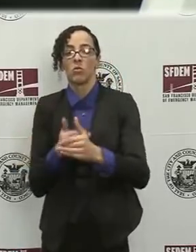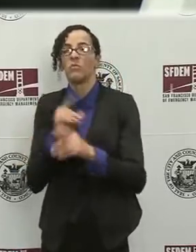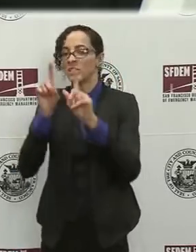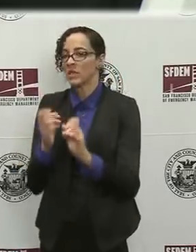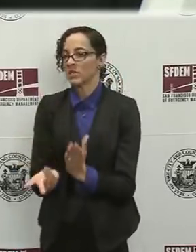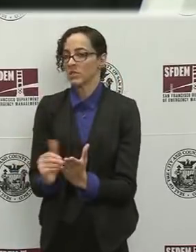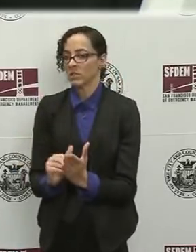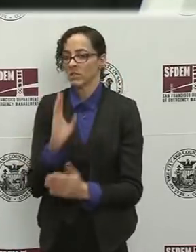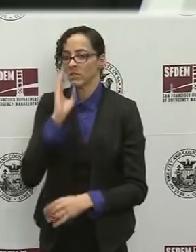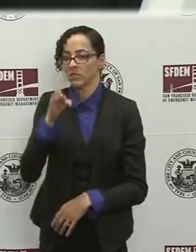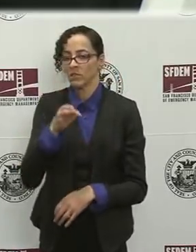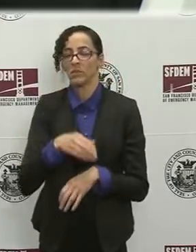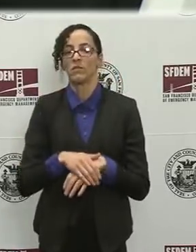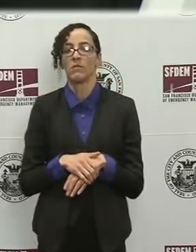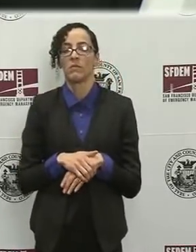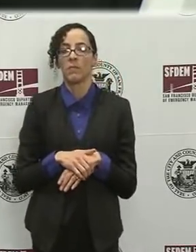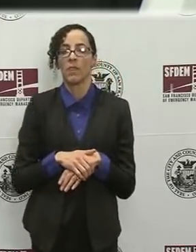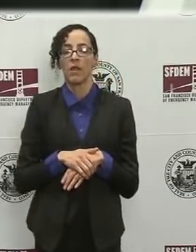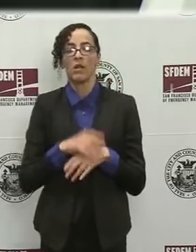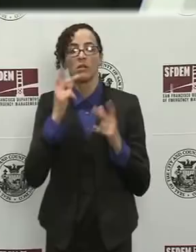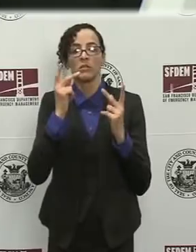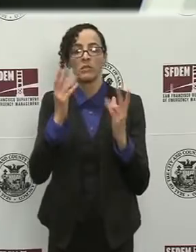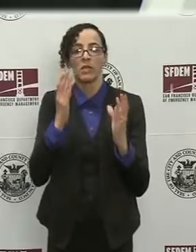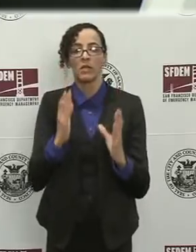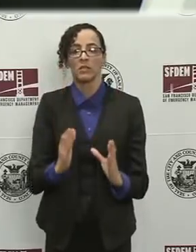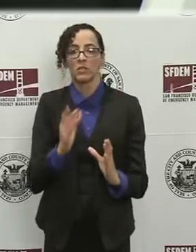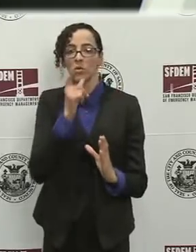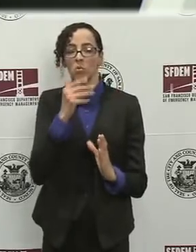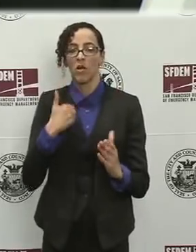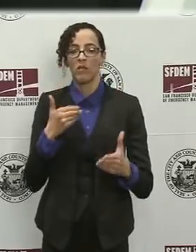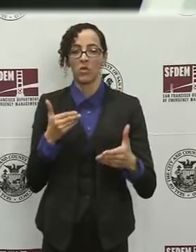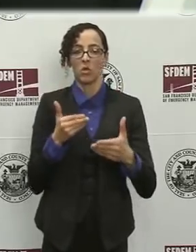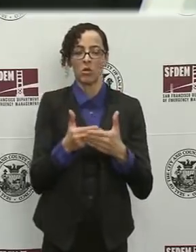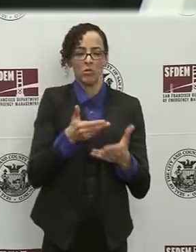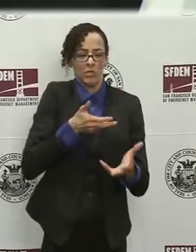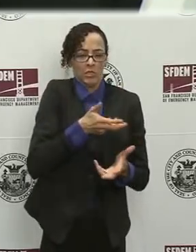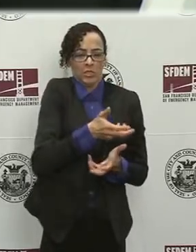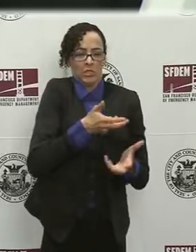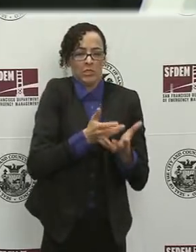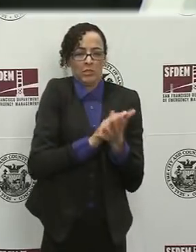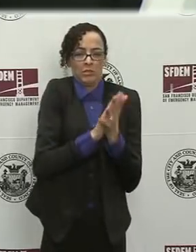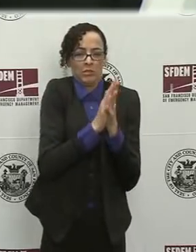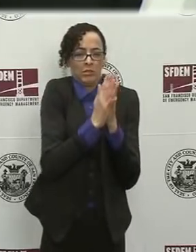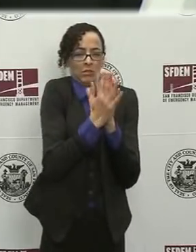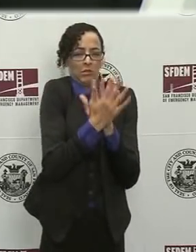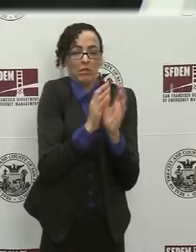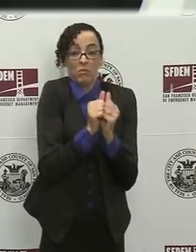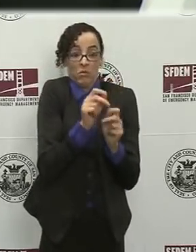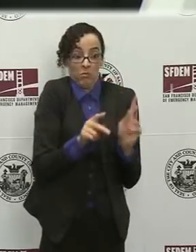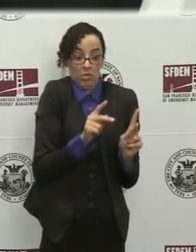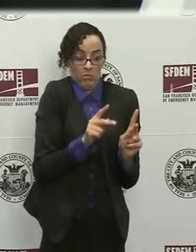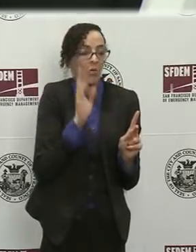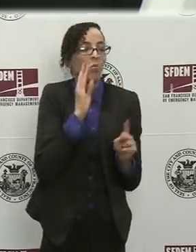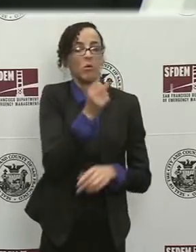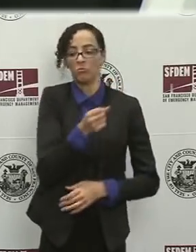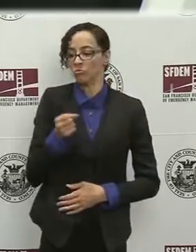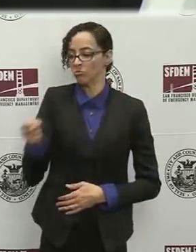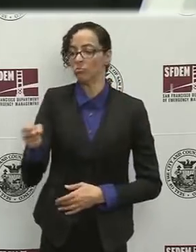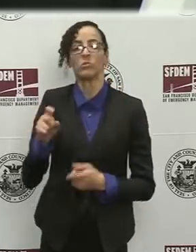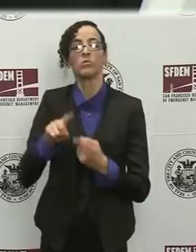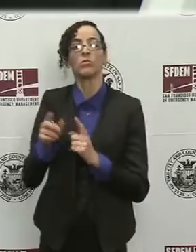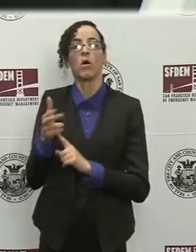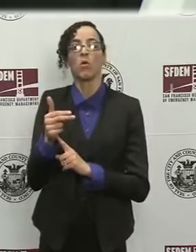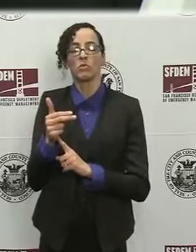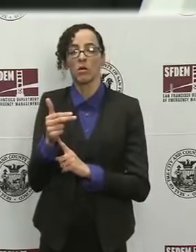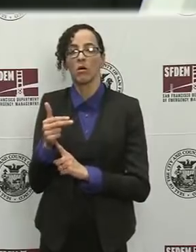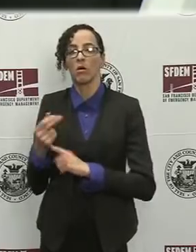Guests considered close contacts will also be relocated to quarantine hotel rooms. Other high-risk